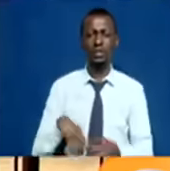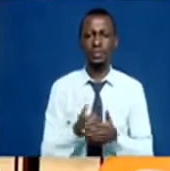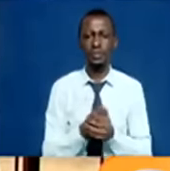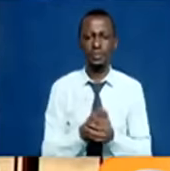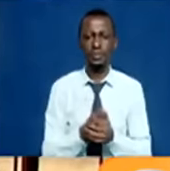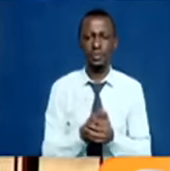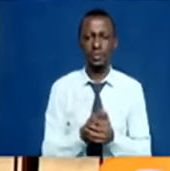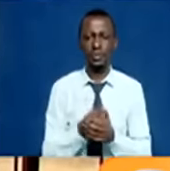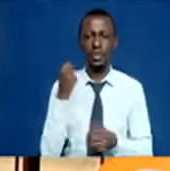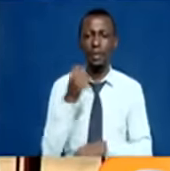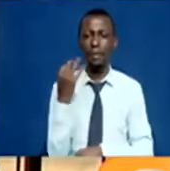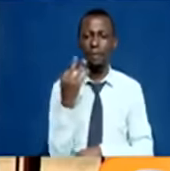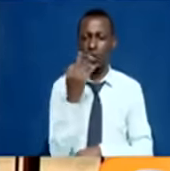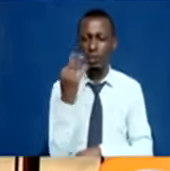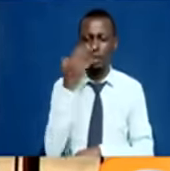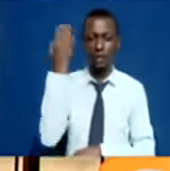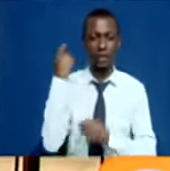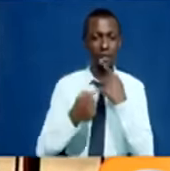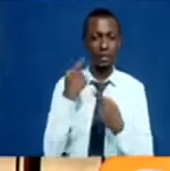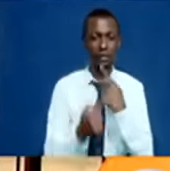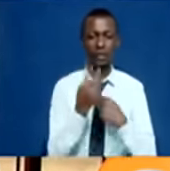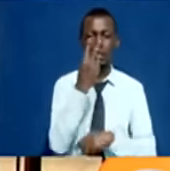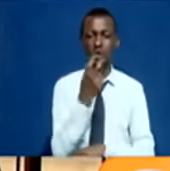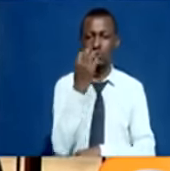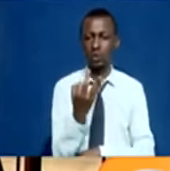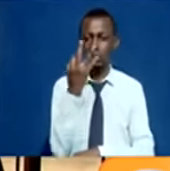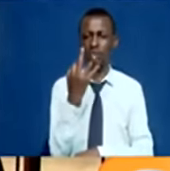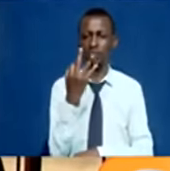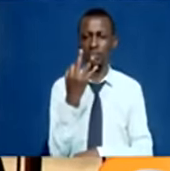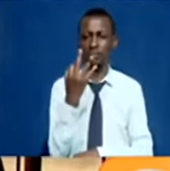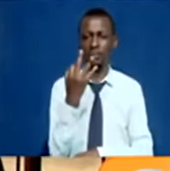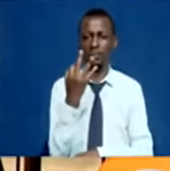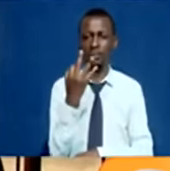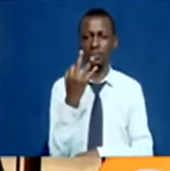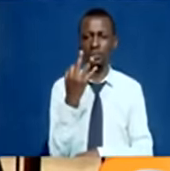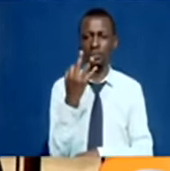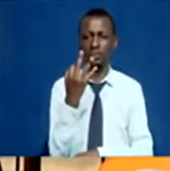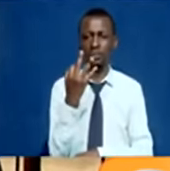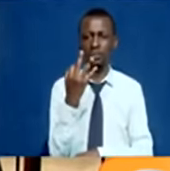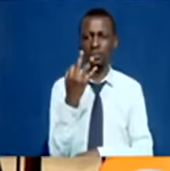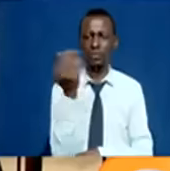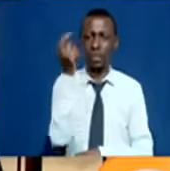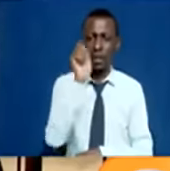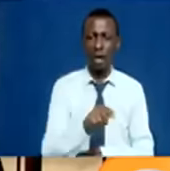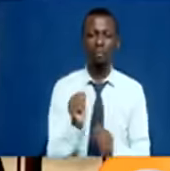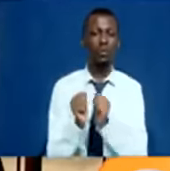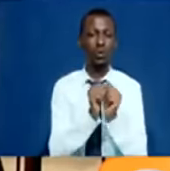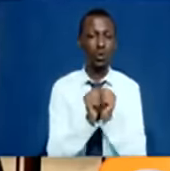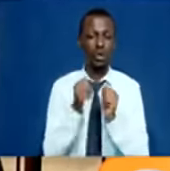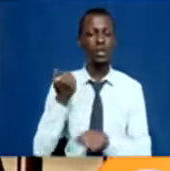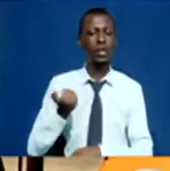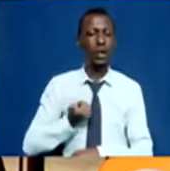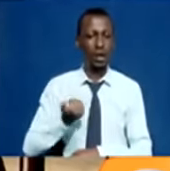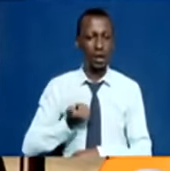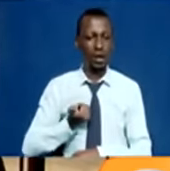in March last year, 2023 March. Ndiyo alikuja akaleta msichana